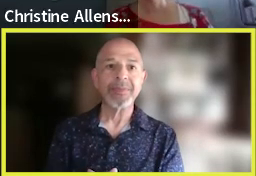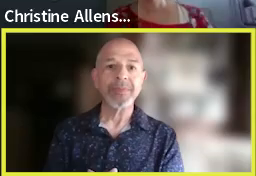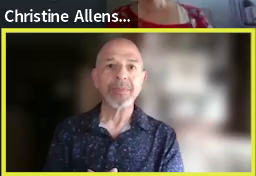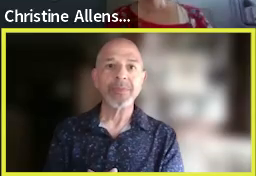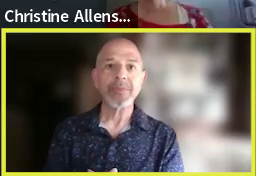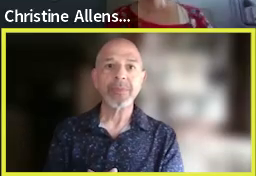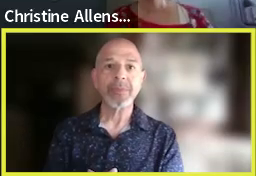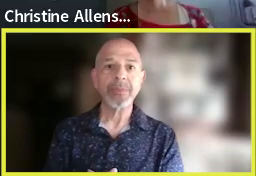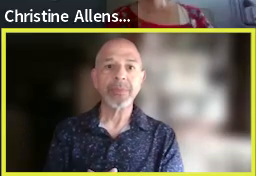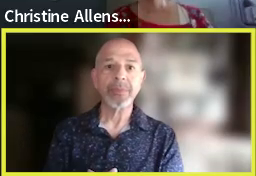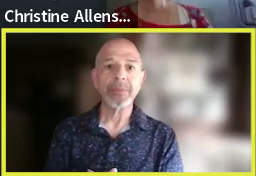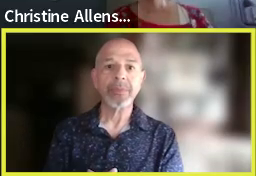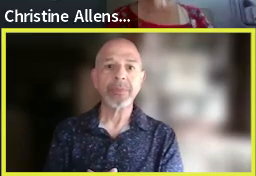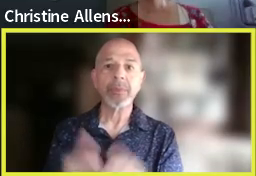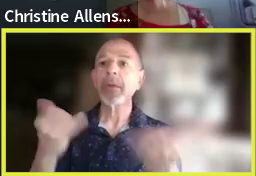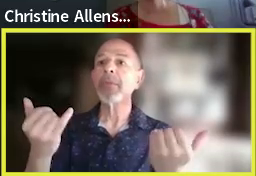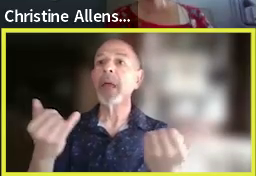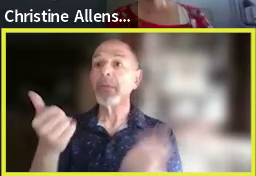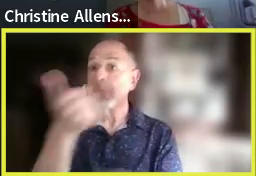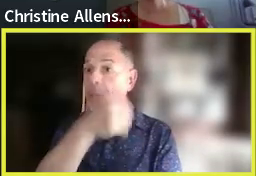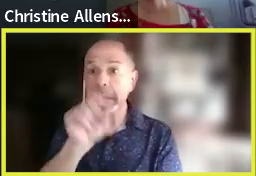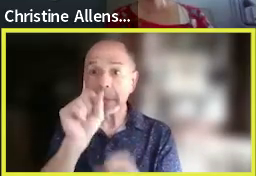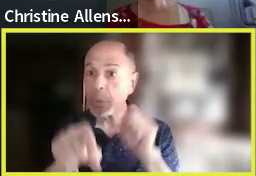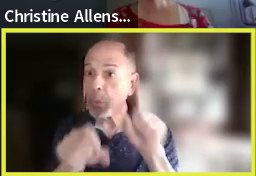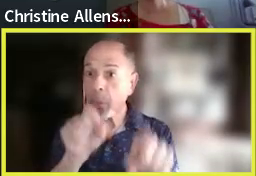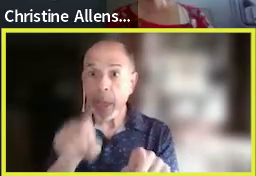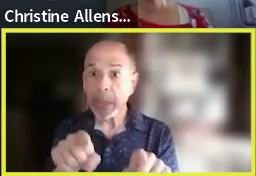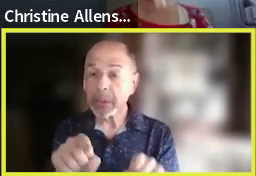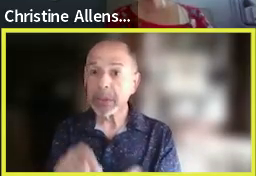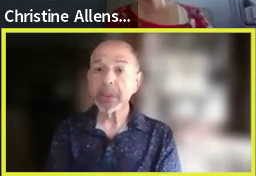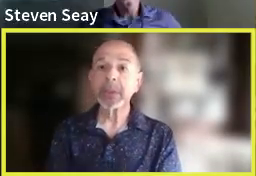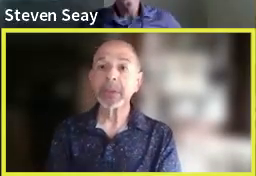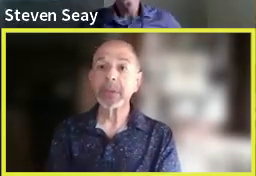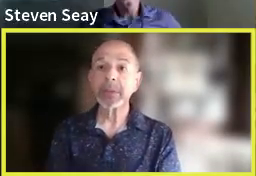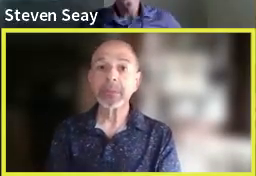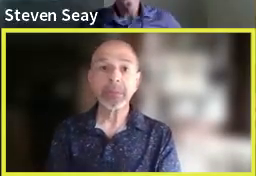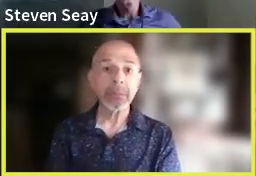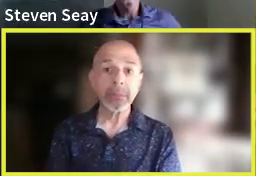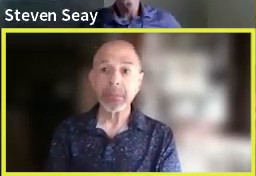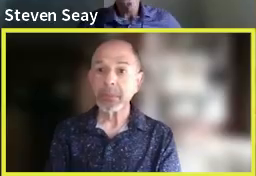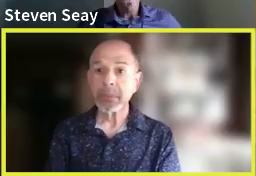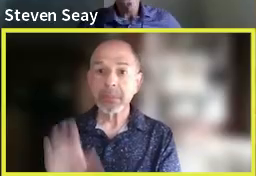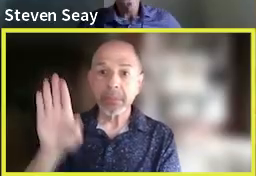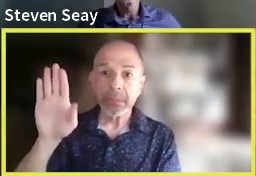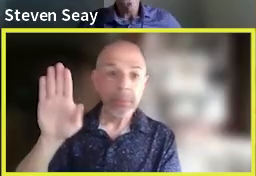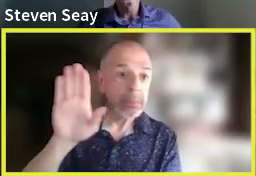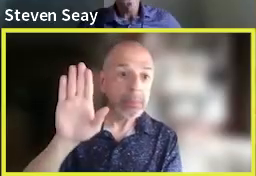So we just want to take a second to see if anybody had any questions or comments about any of that, the